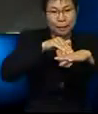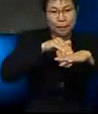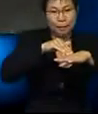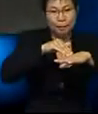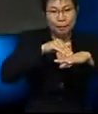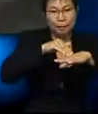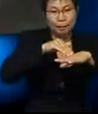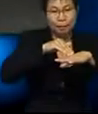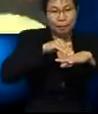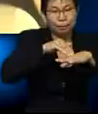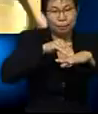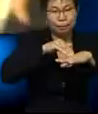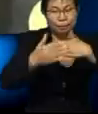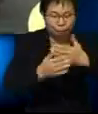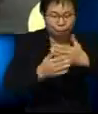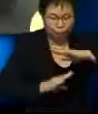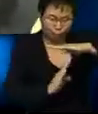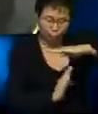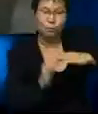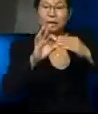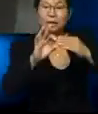of each cup.